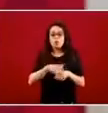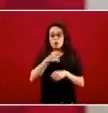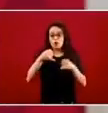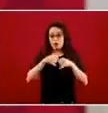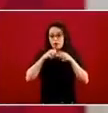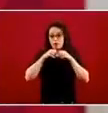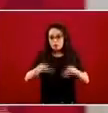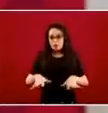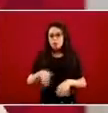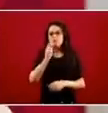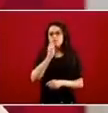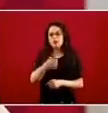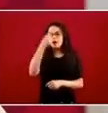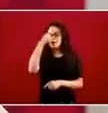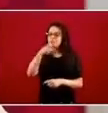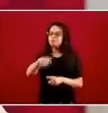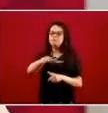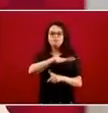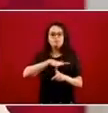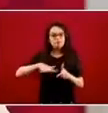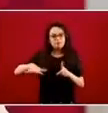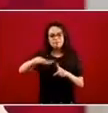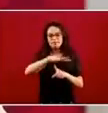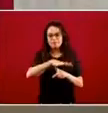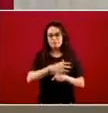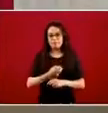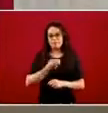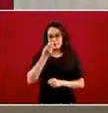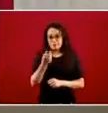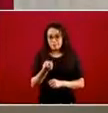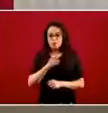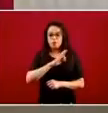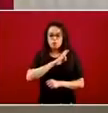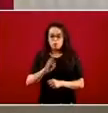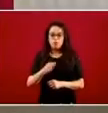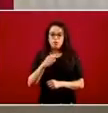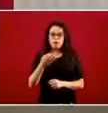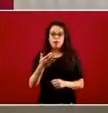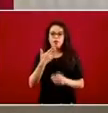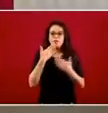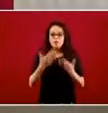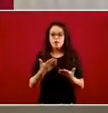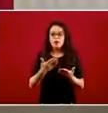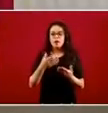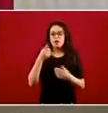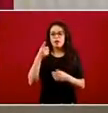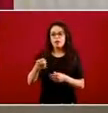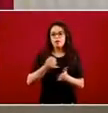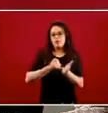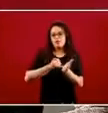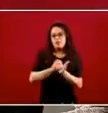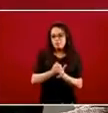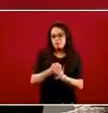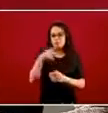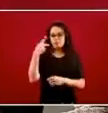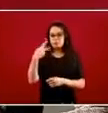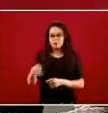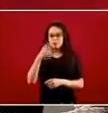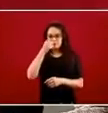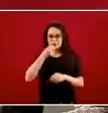you seem fitting, and all of that feedback will be reflected in better